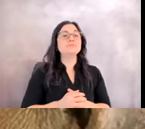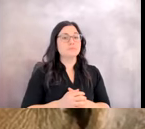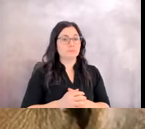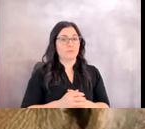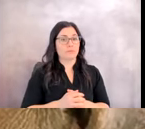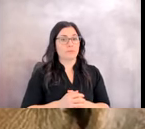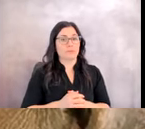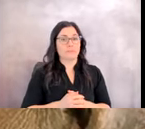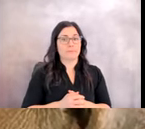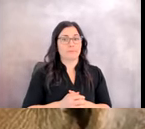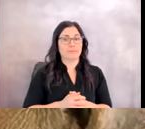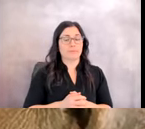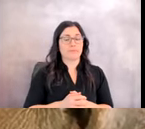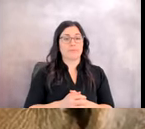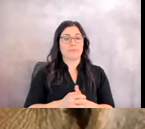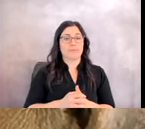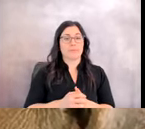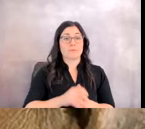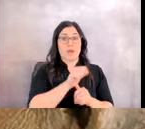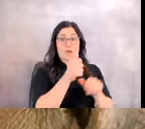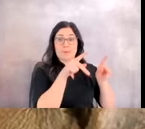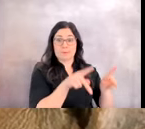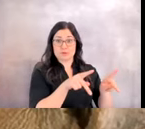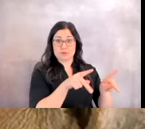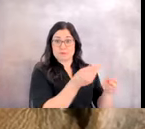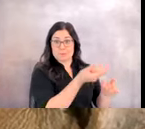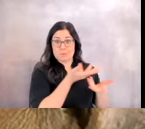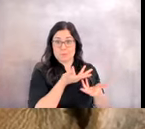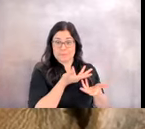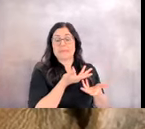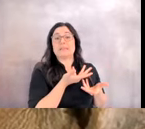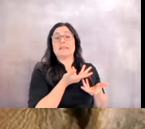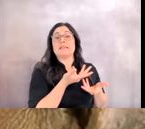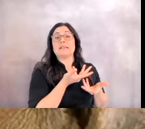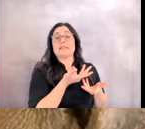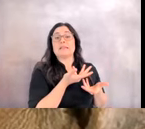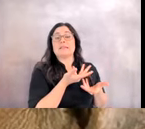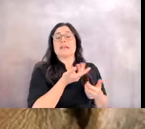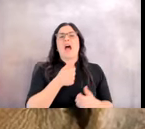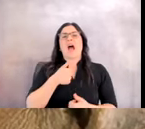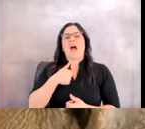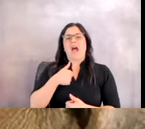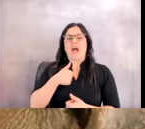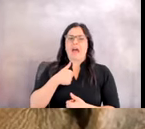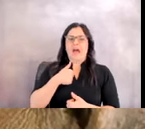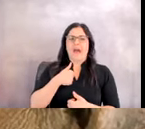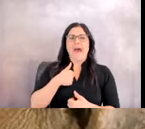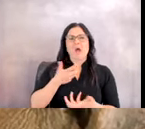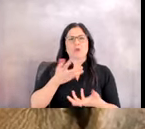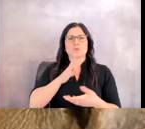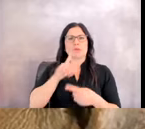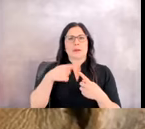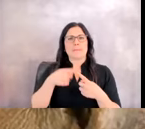So another person told me when I said we were going to originally make this about student